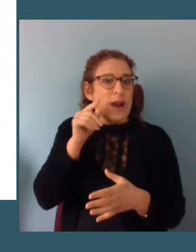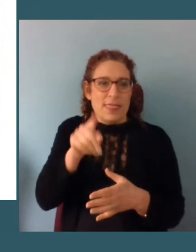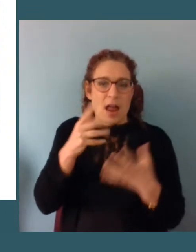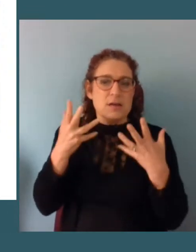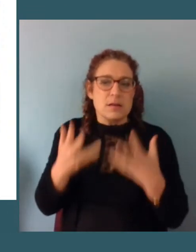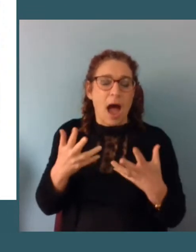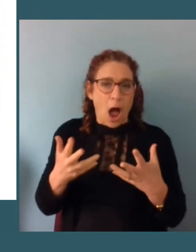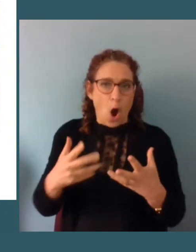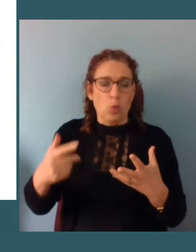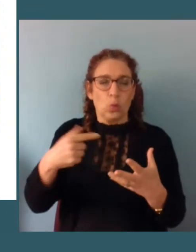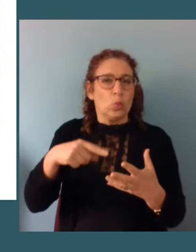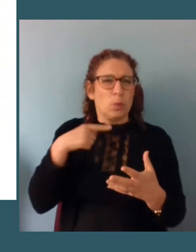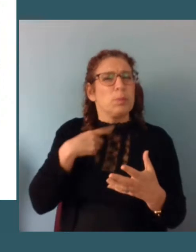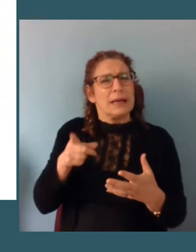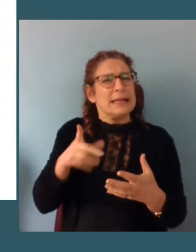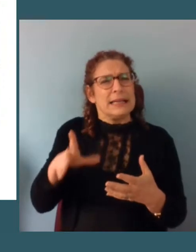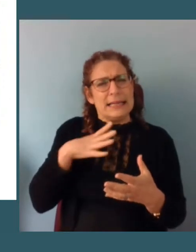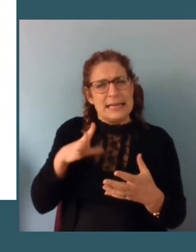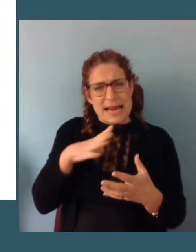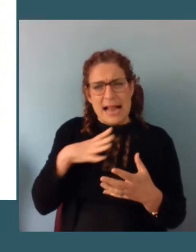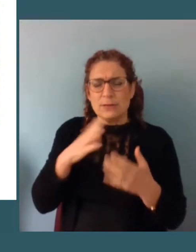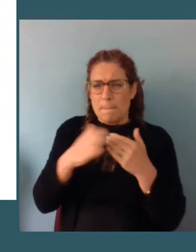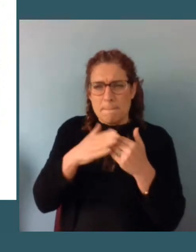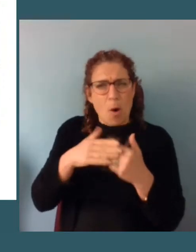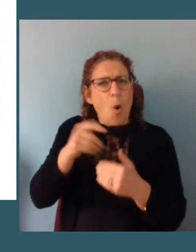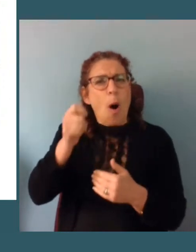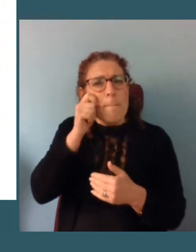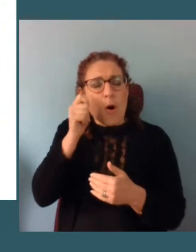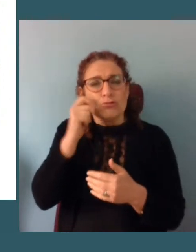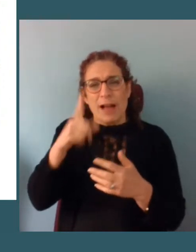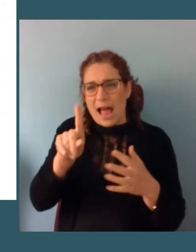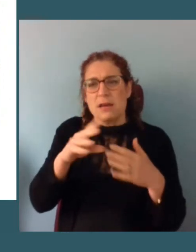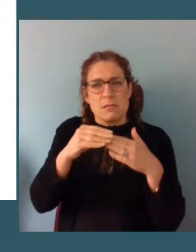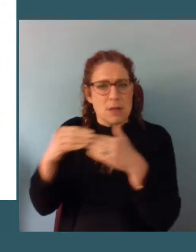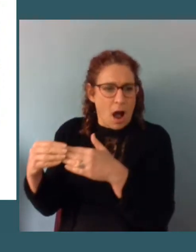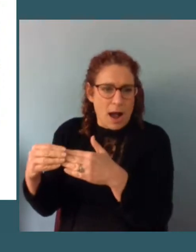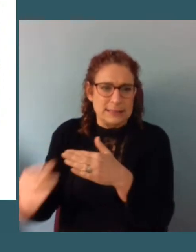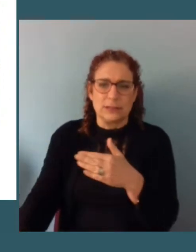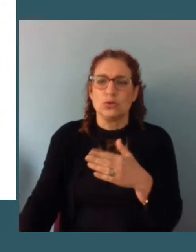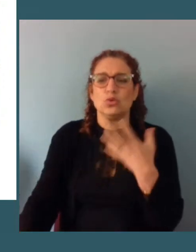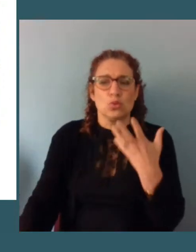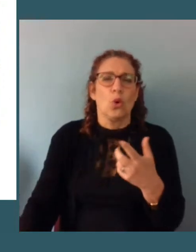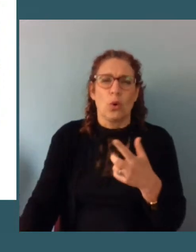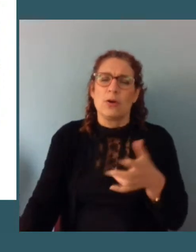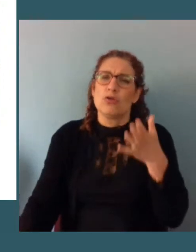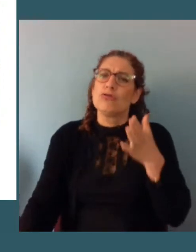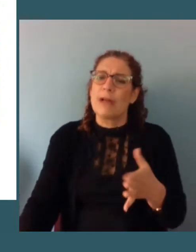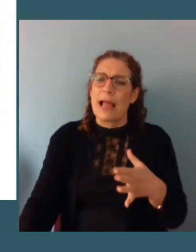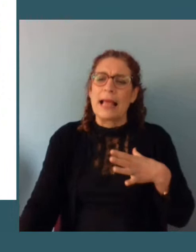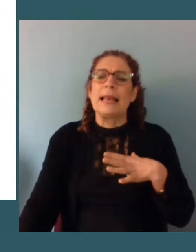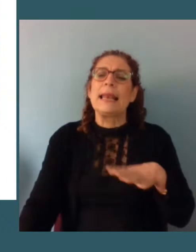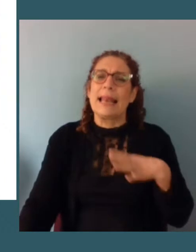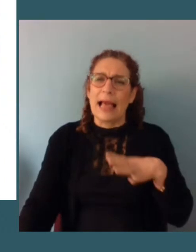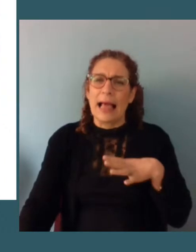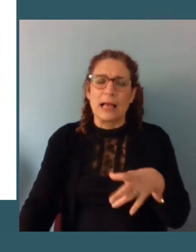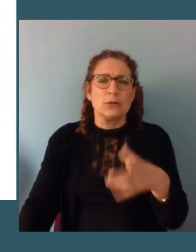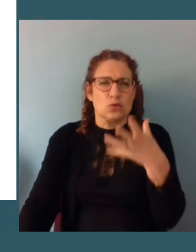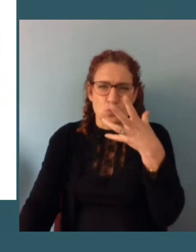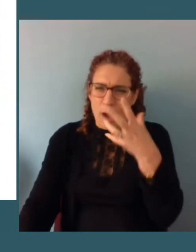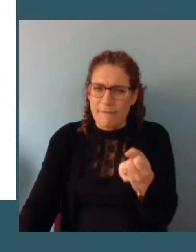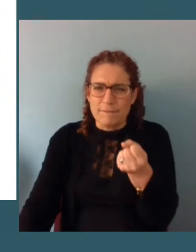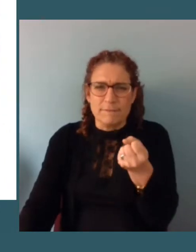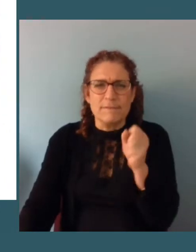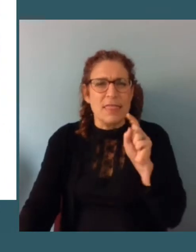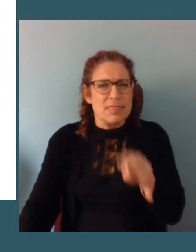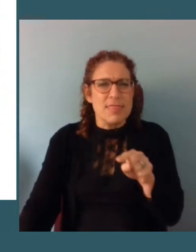need closely monitoring and guidance. So they really do need to have it under